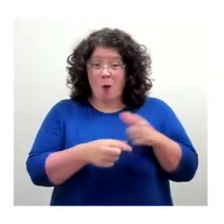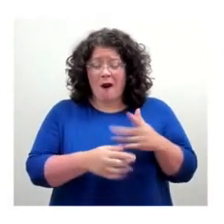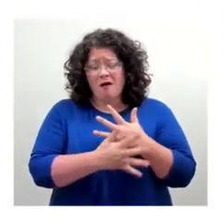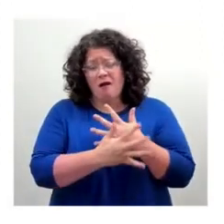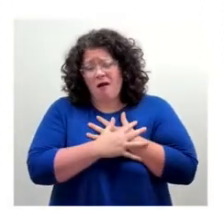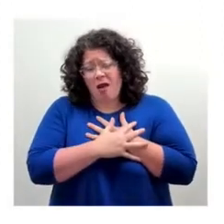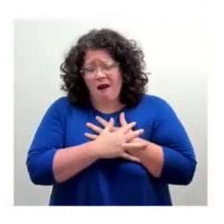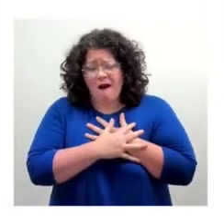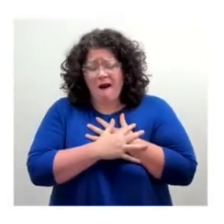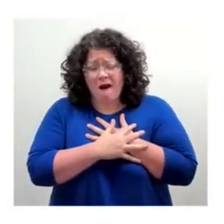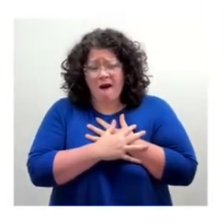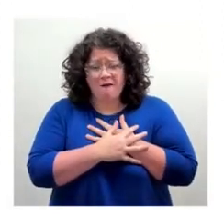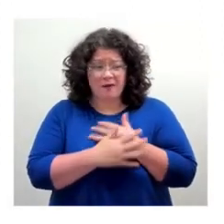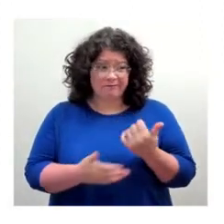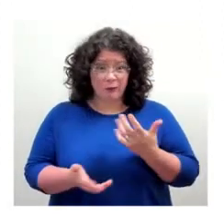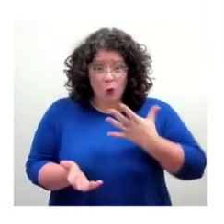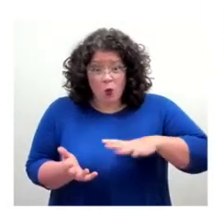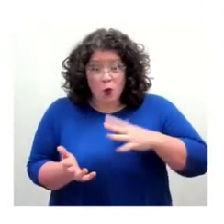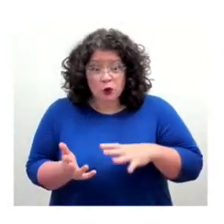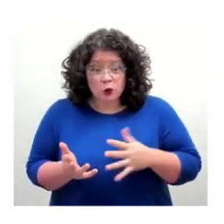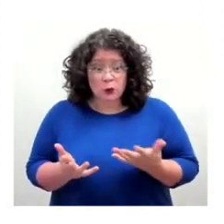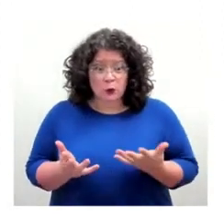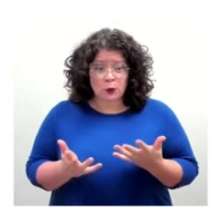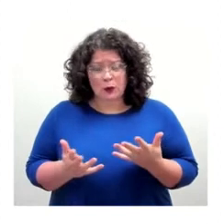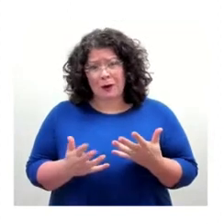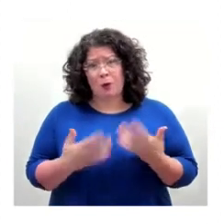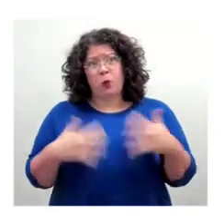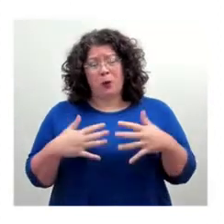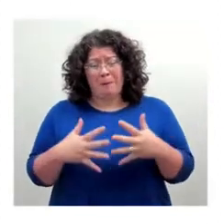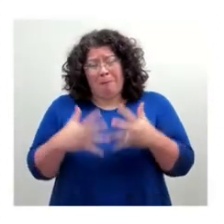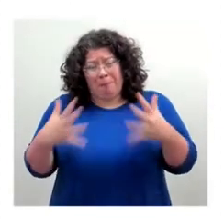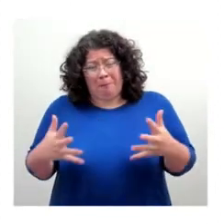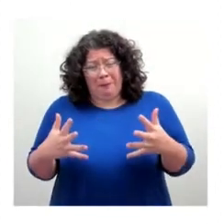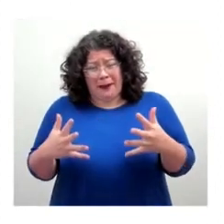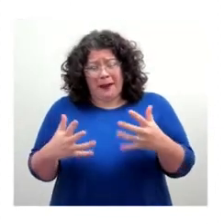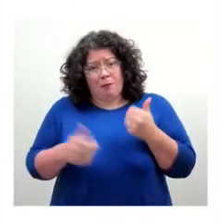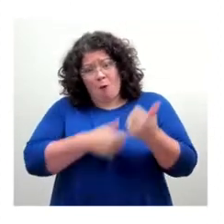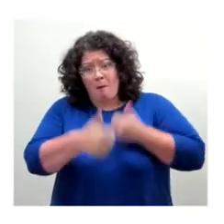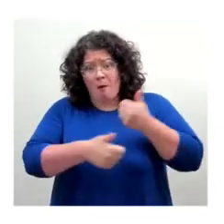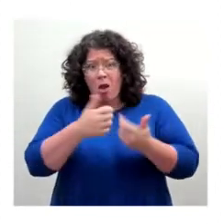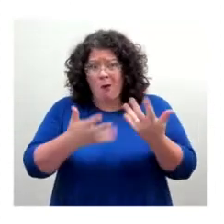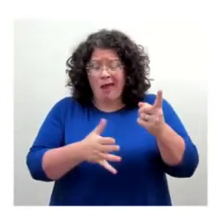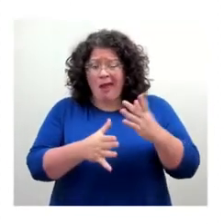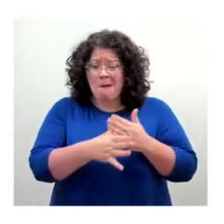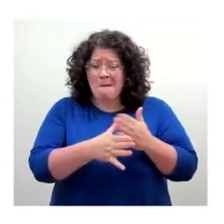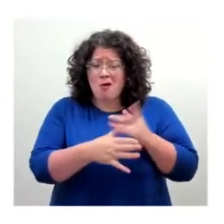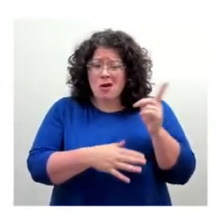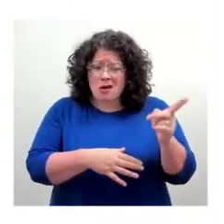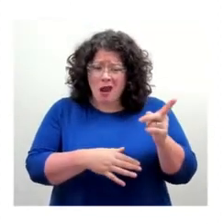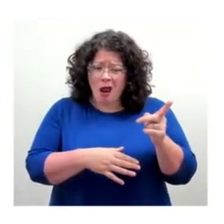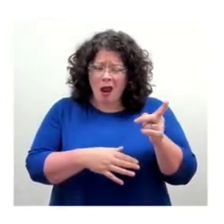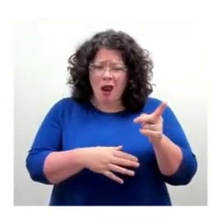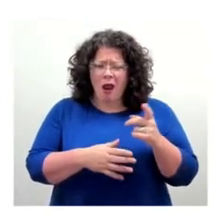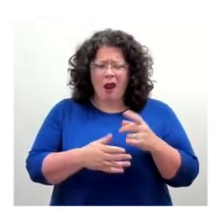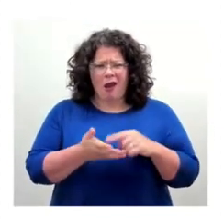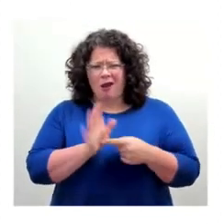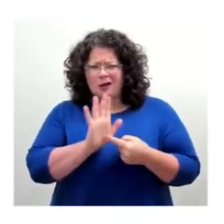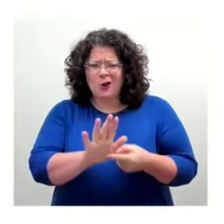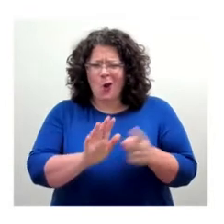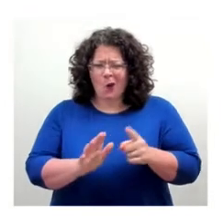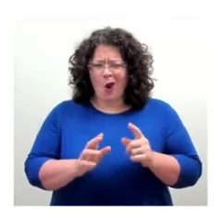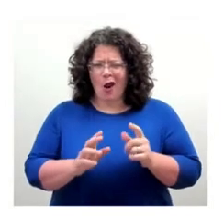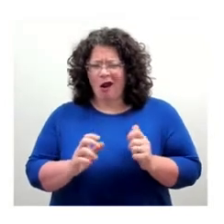is interesting about this program is she's fallen in love with it for, I guess, the fantastic storyline, nothing to do with the hunky guy, but she